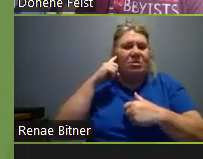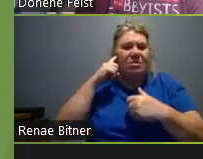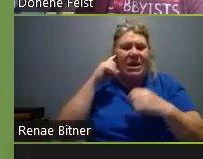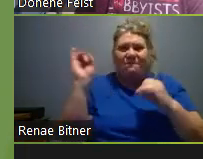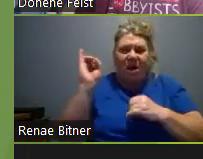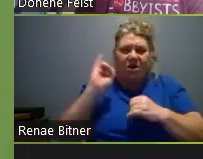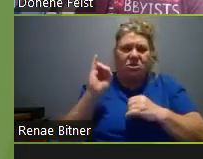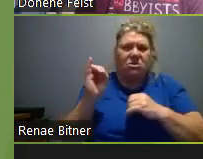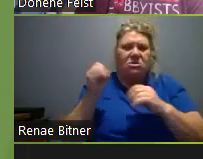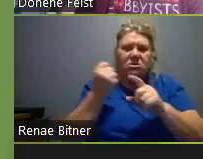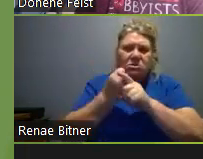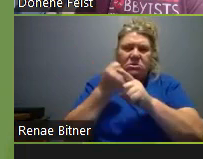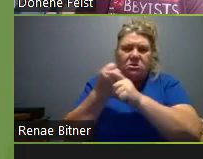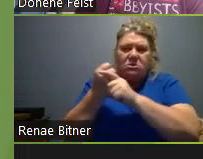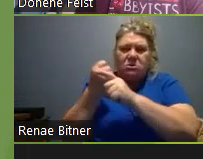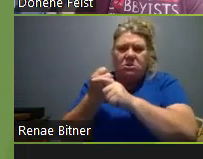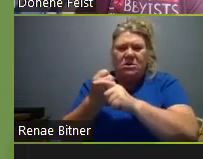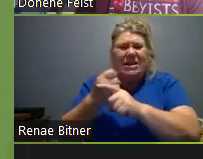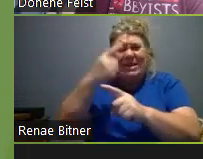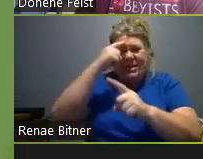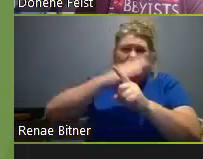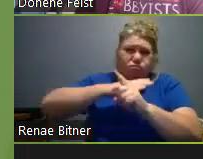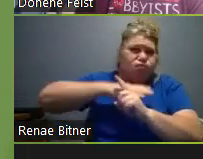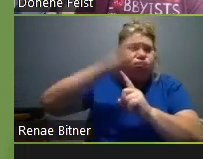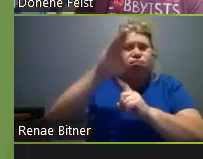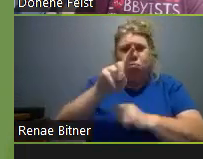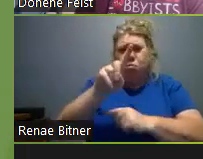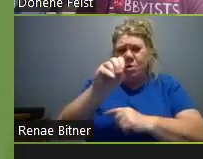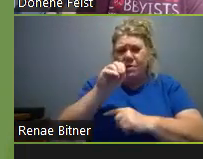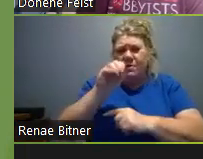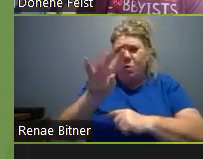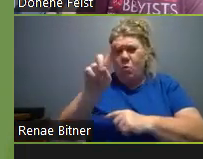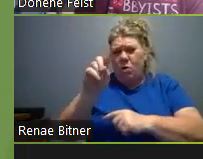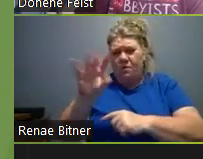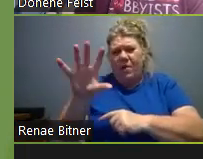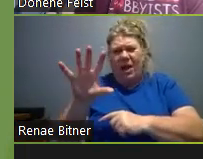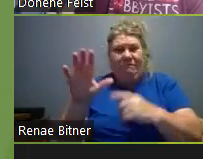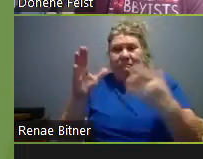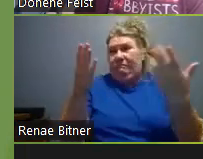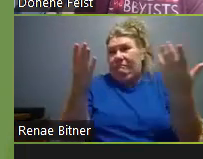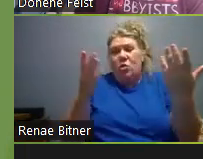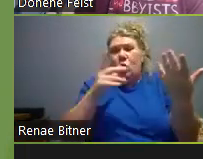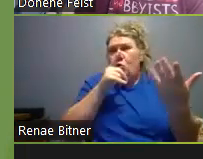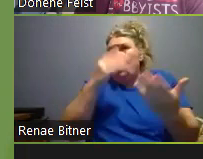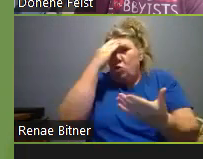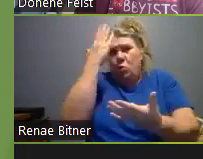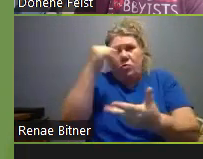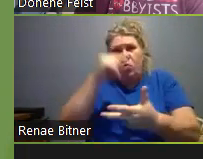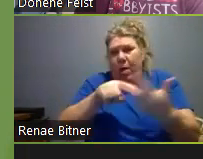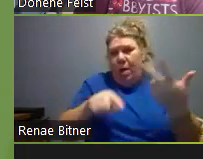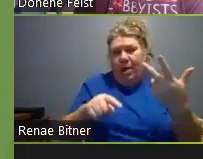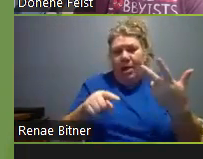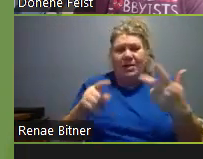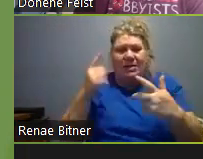spiked a couple times to 104, 105. And so who knows which led to his hearing impairment,